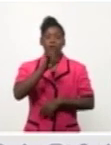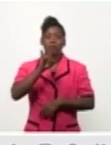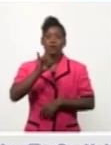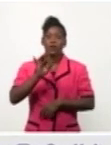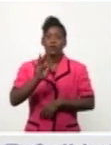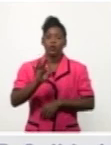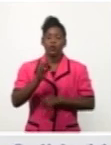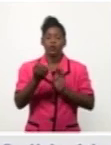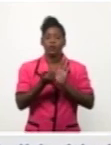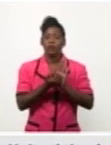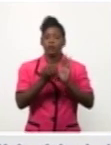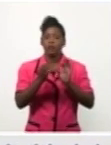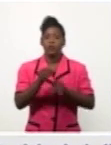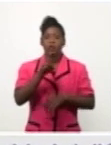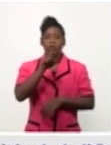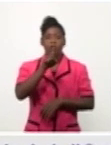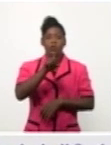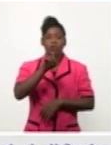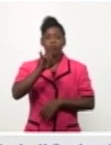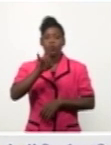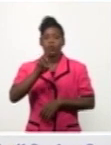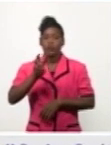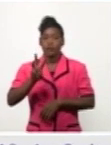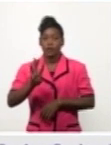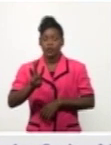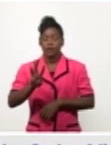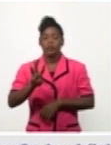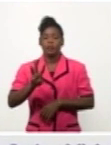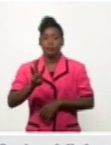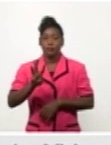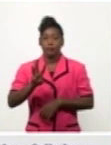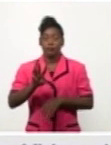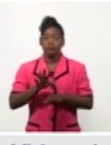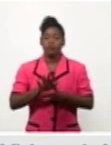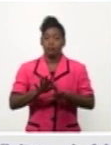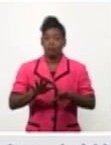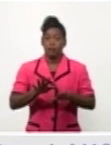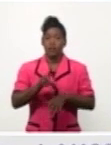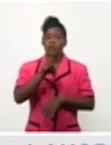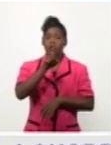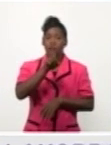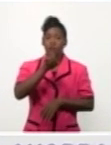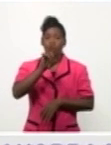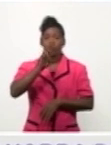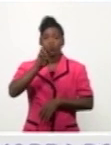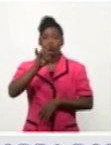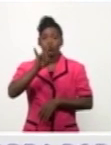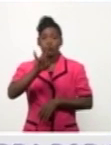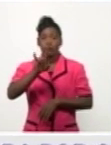198 are suspects, and 193 are confirmed.